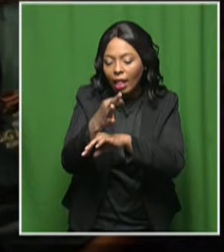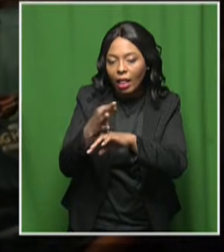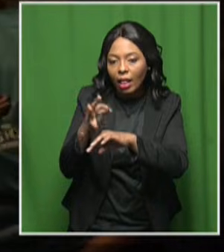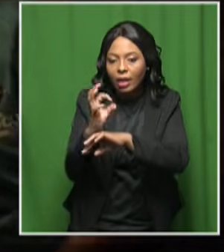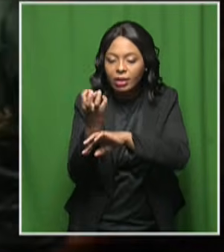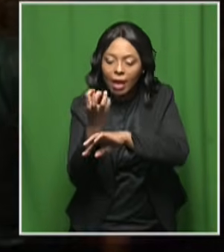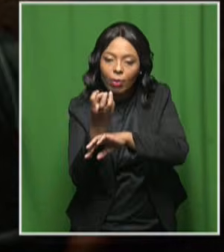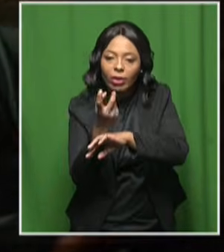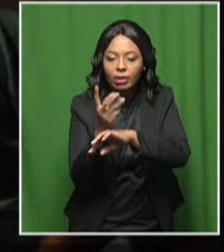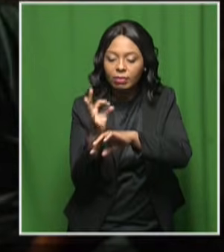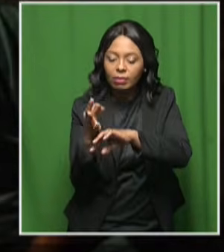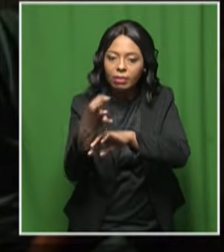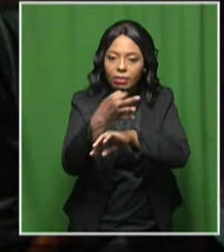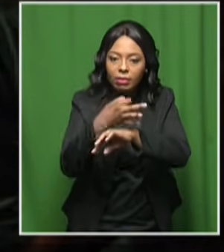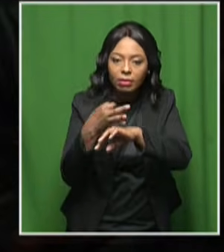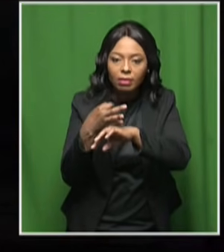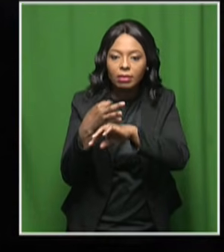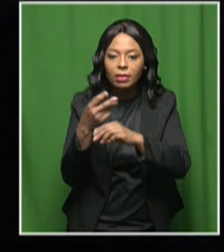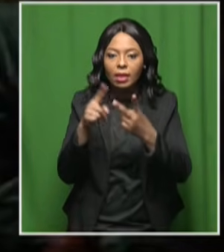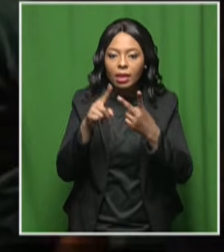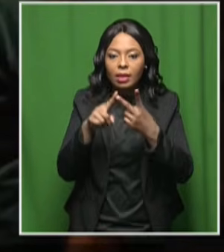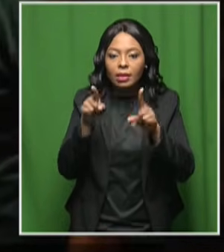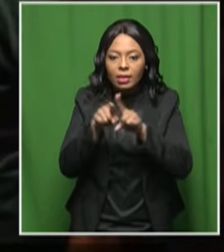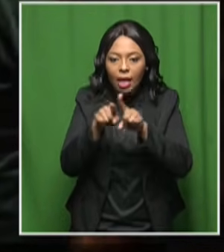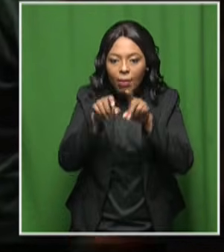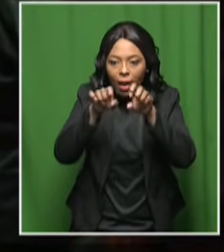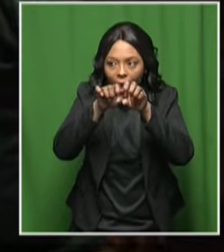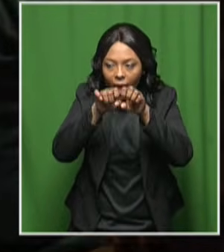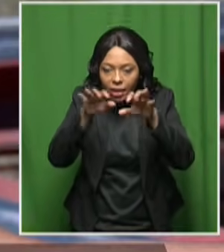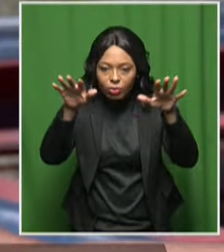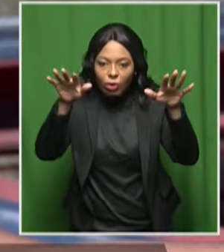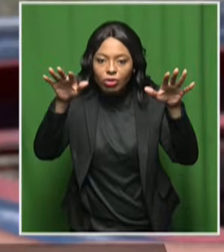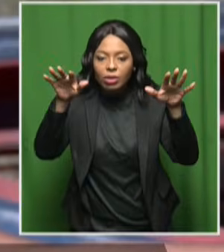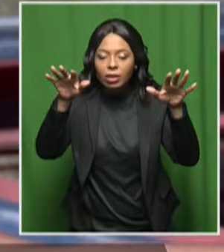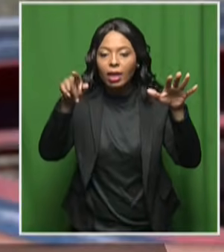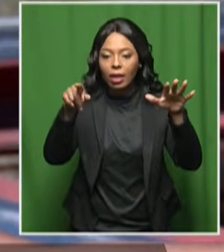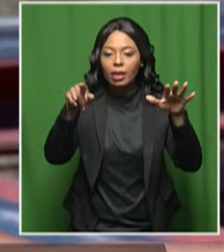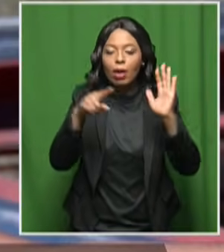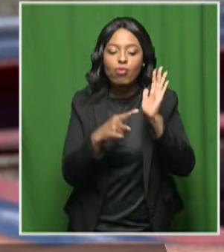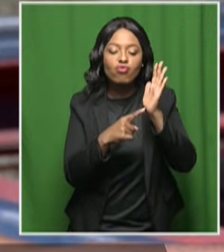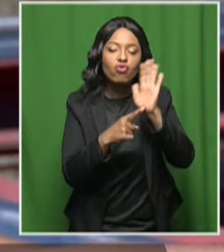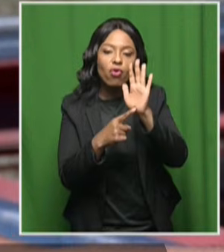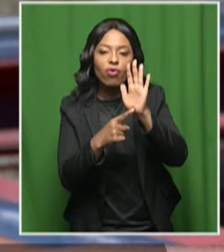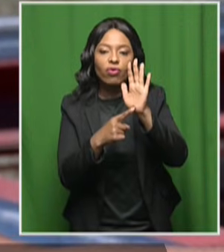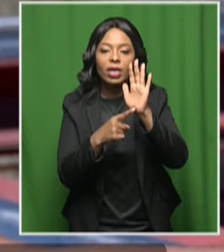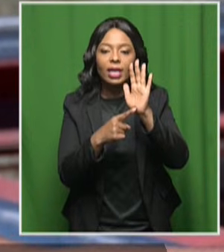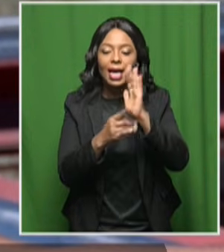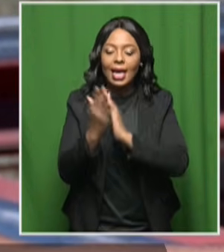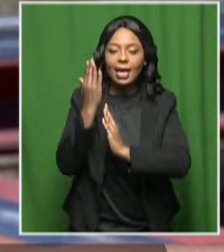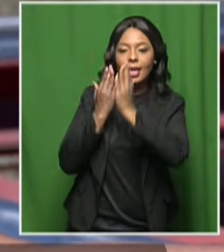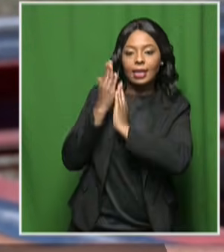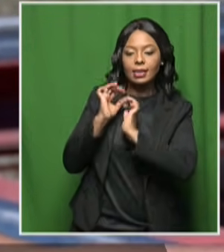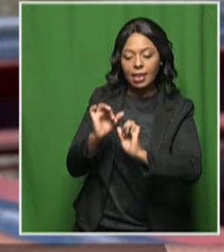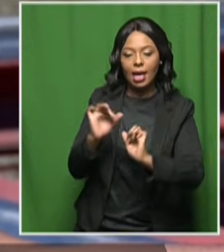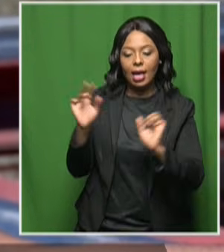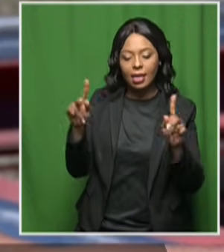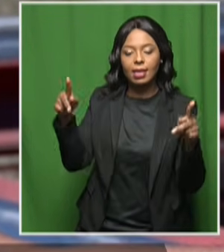old tools, you experience the explosion, okay, and watch a short documentary movie about the history of Kimberley.